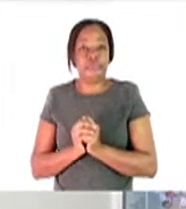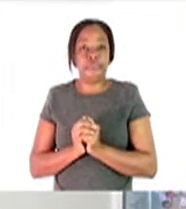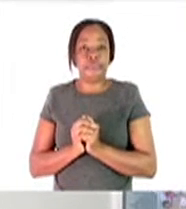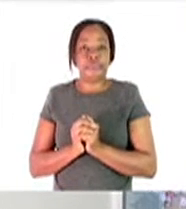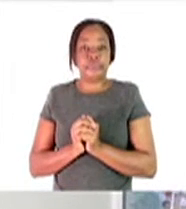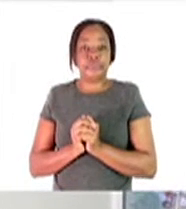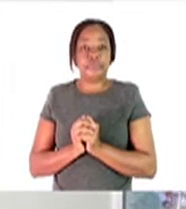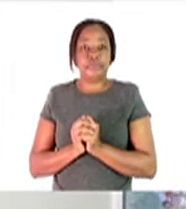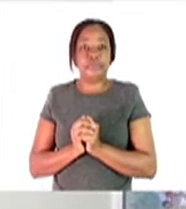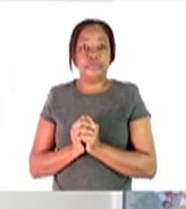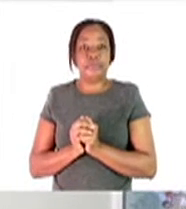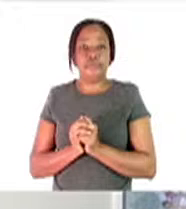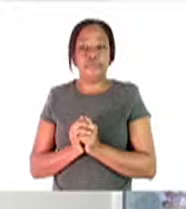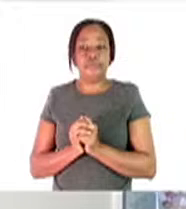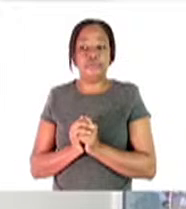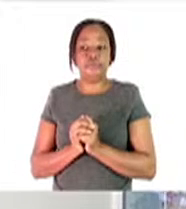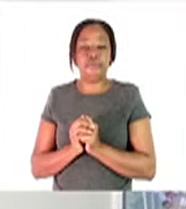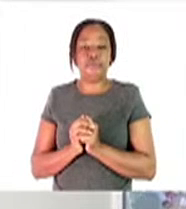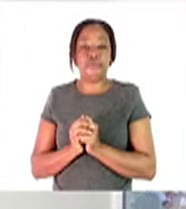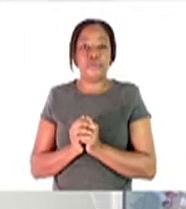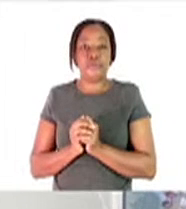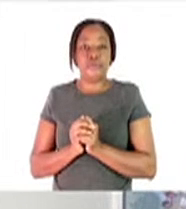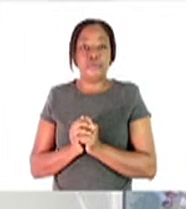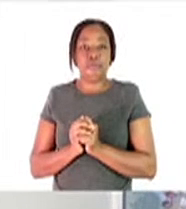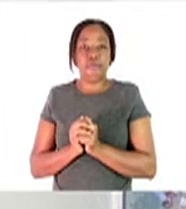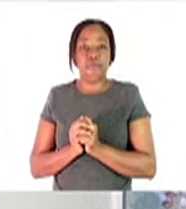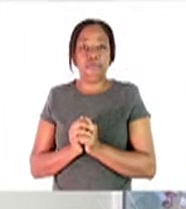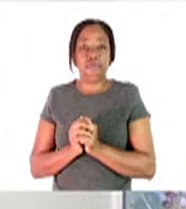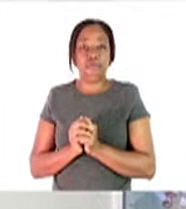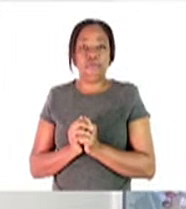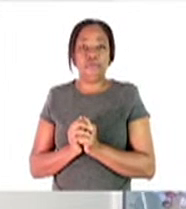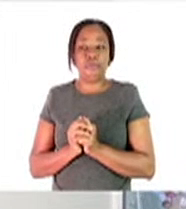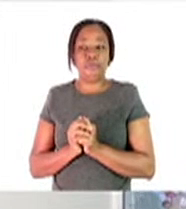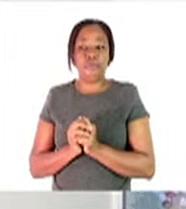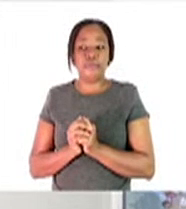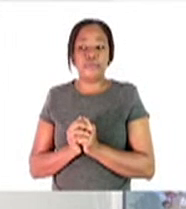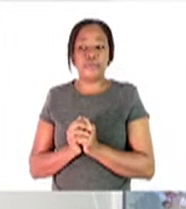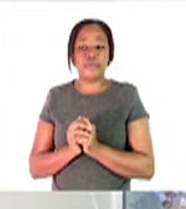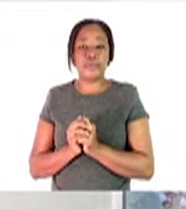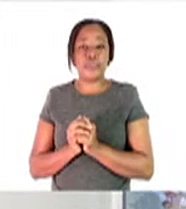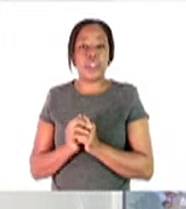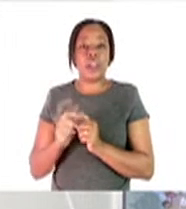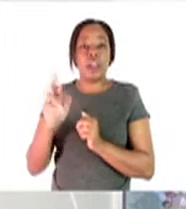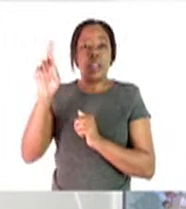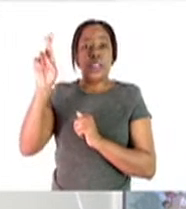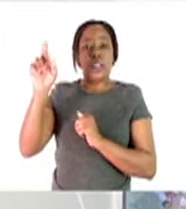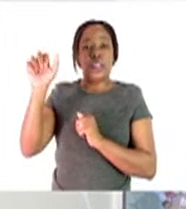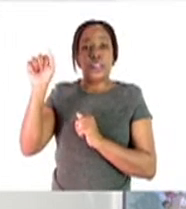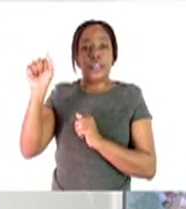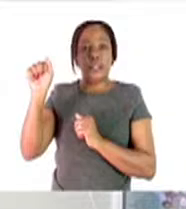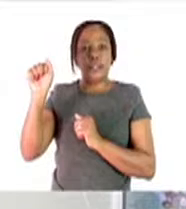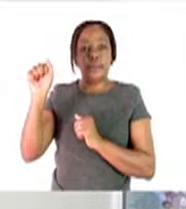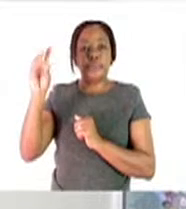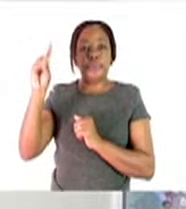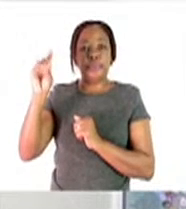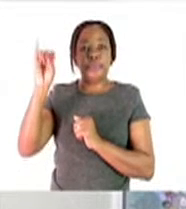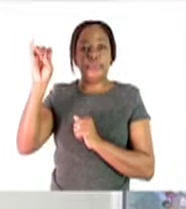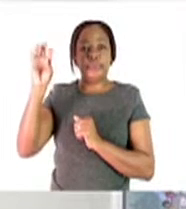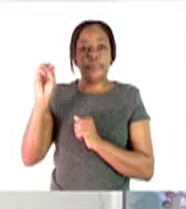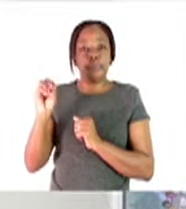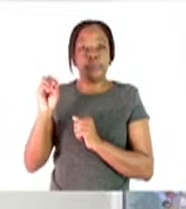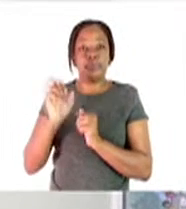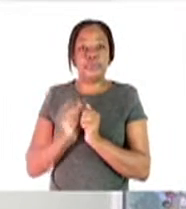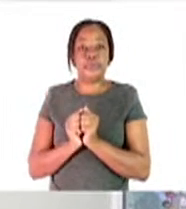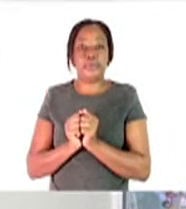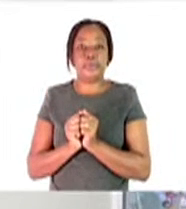there and there you put it on and off. You just need the batteries and you can walk around with it to listen to the news wherever you are and update